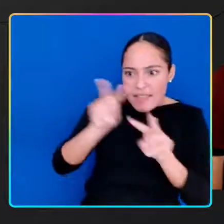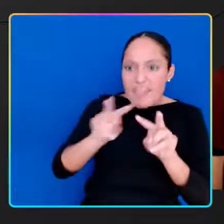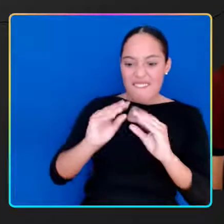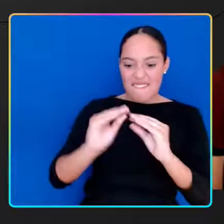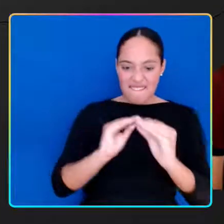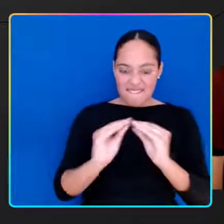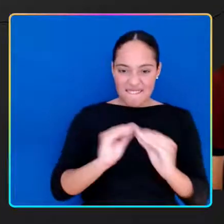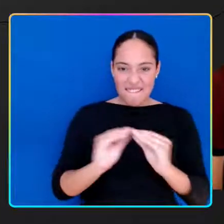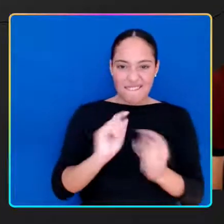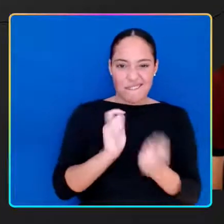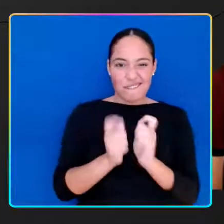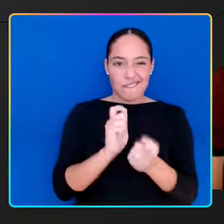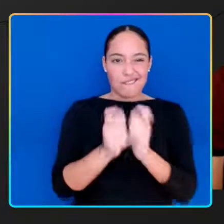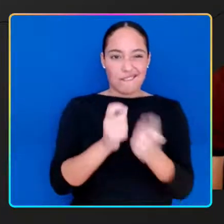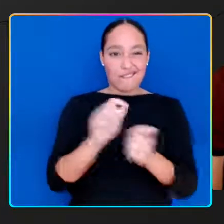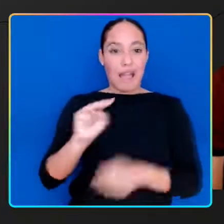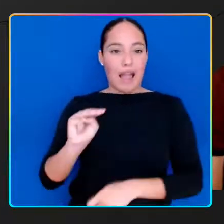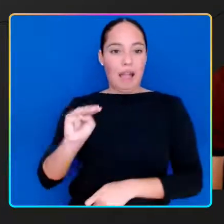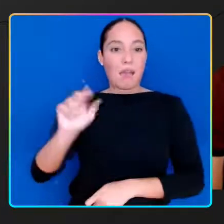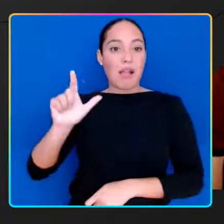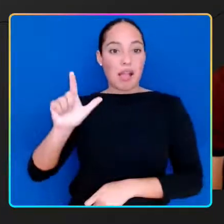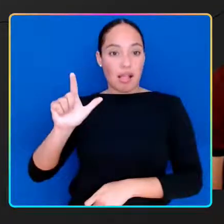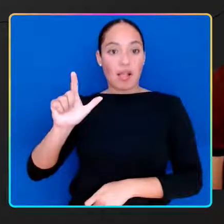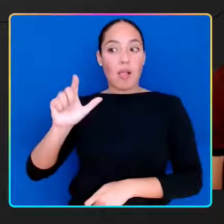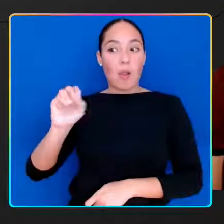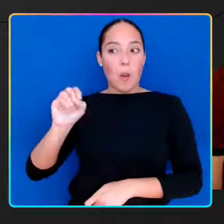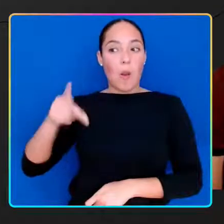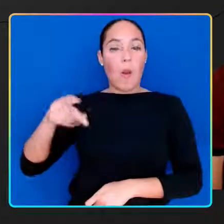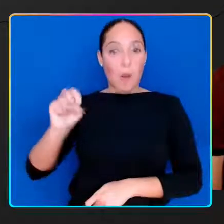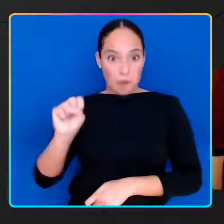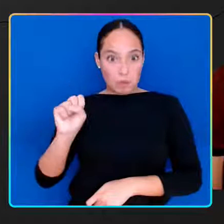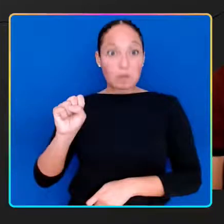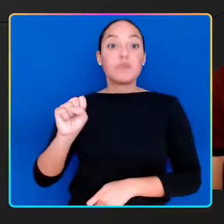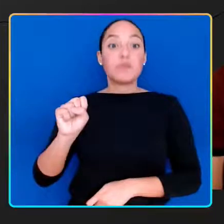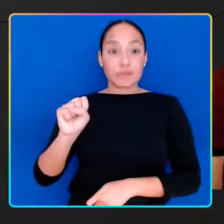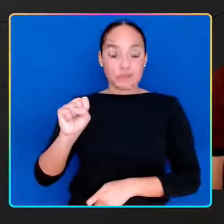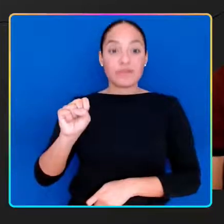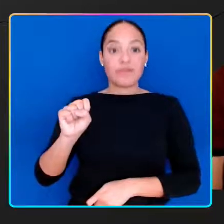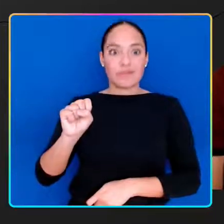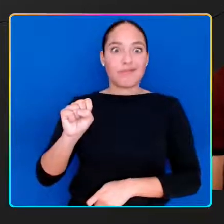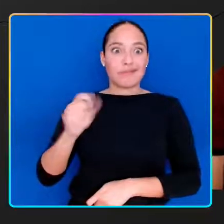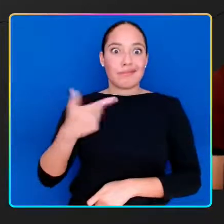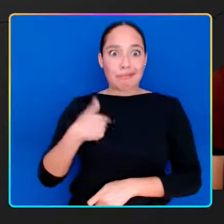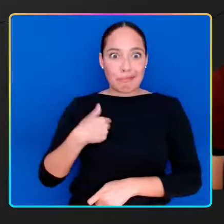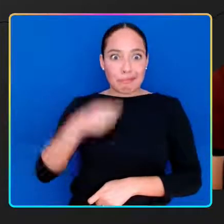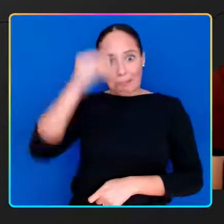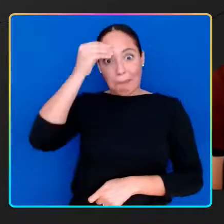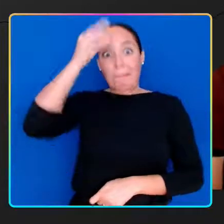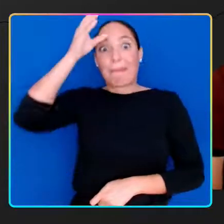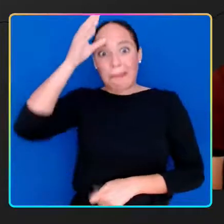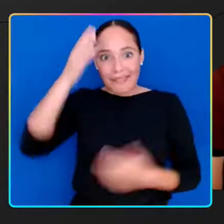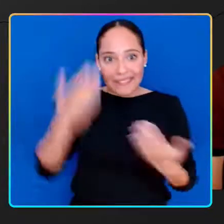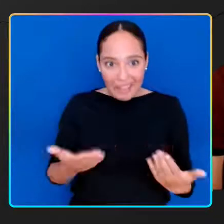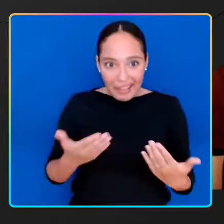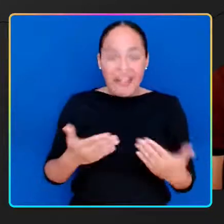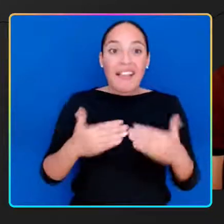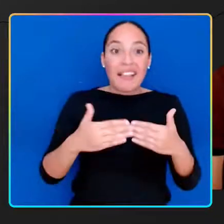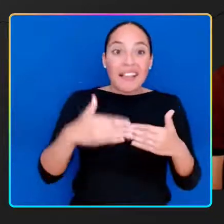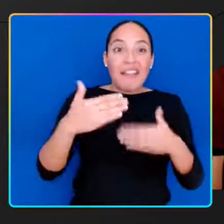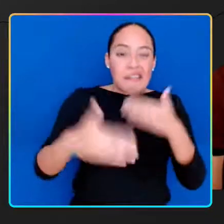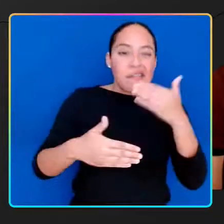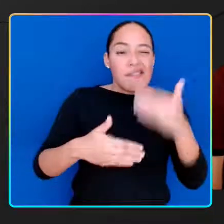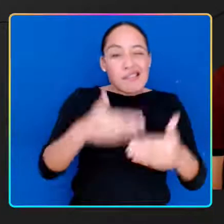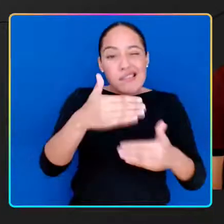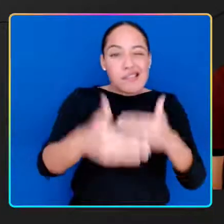ops and understand how to track model versioning, dataset versioning, especially multimedia dataset, because